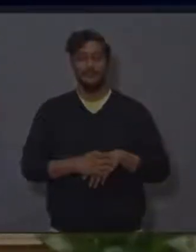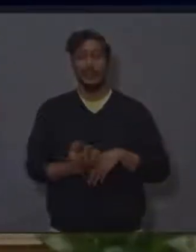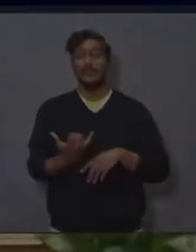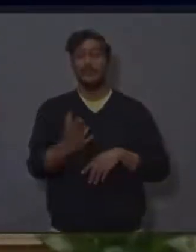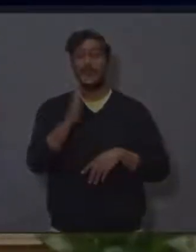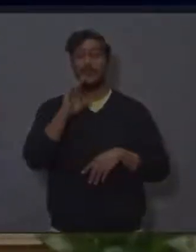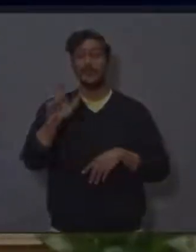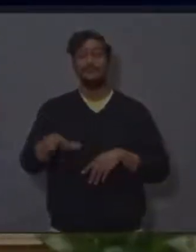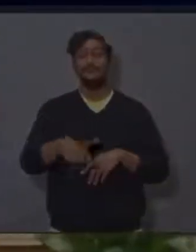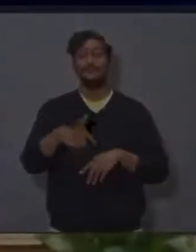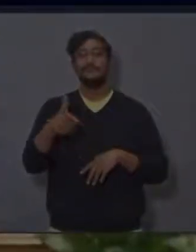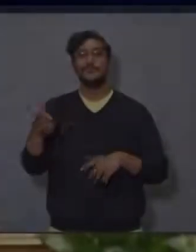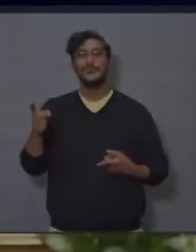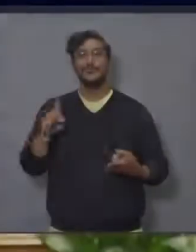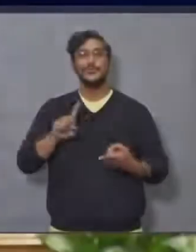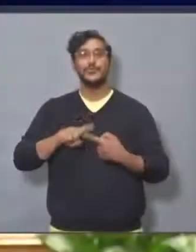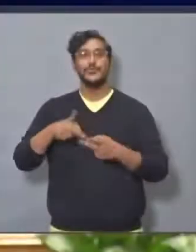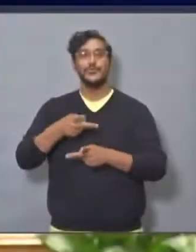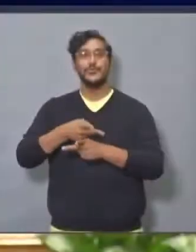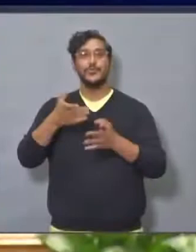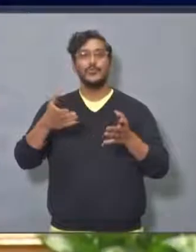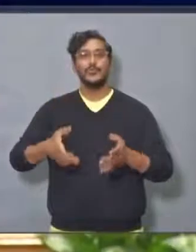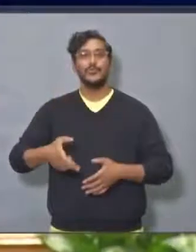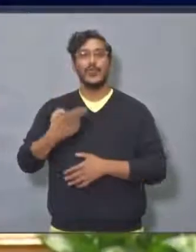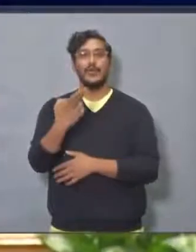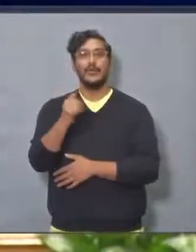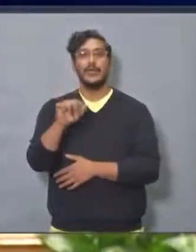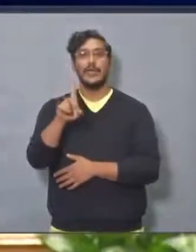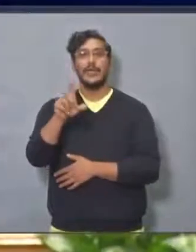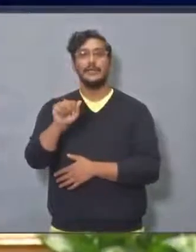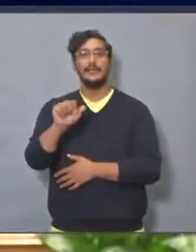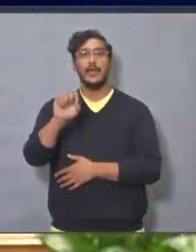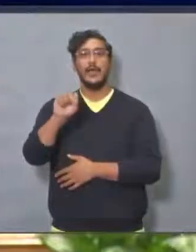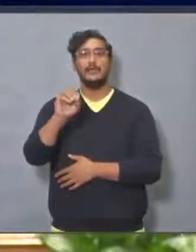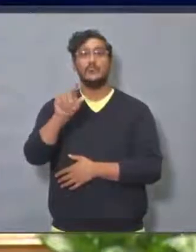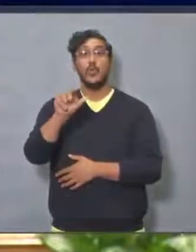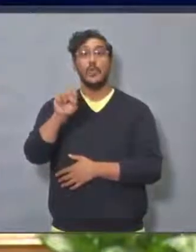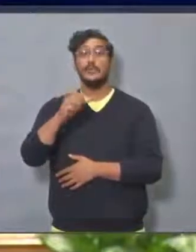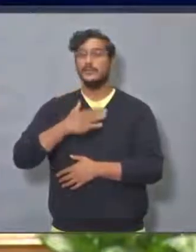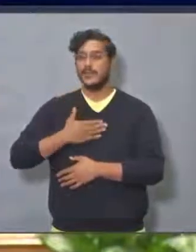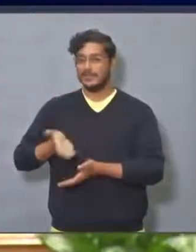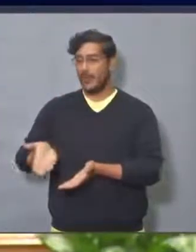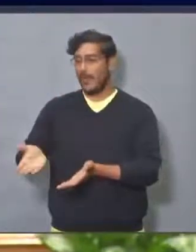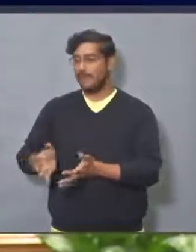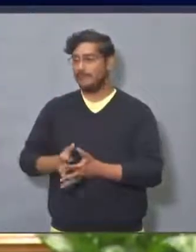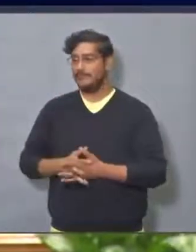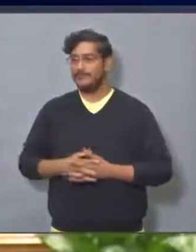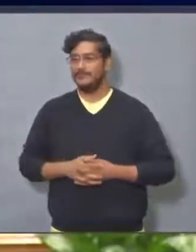now like to turn the conference over to Supervisor Hilda Solis. Please go ahead.